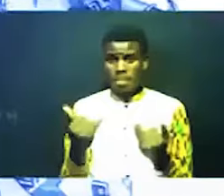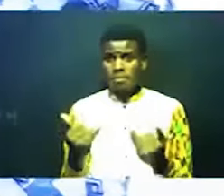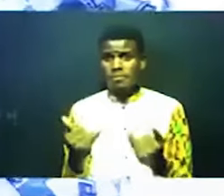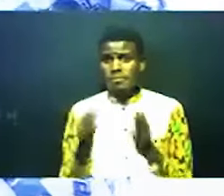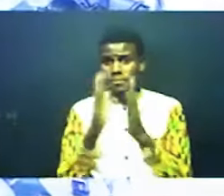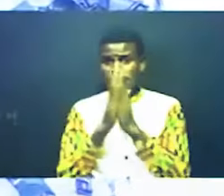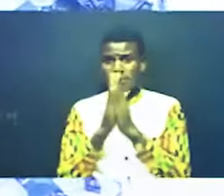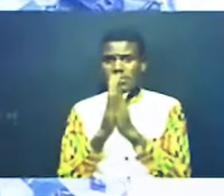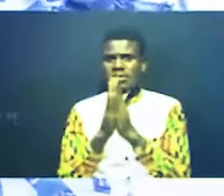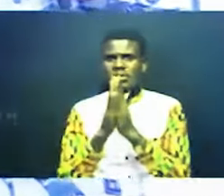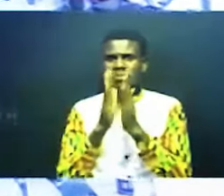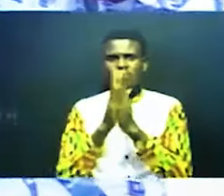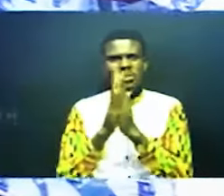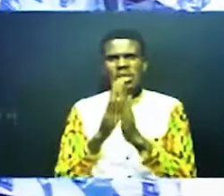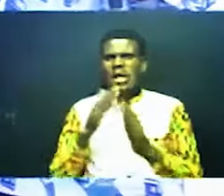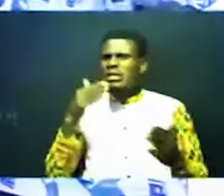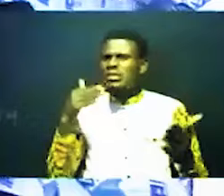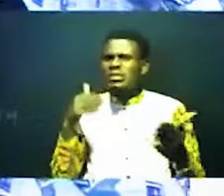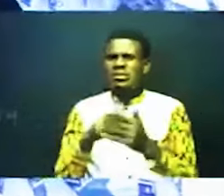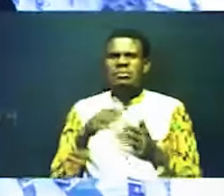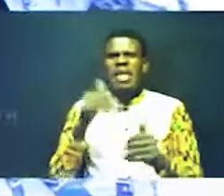bitterness. Guard your heart.